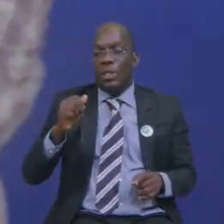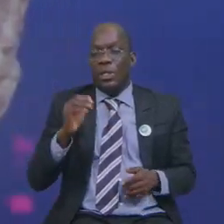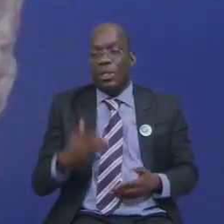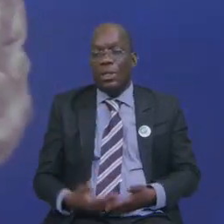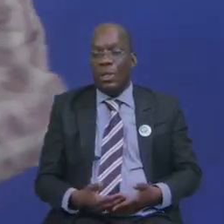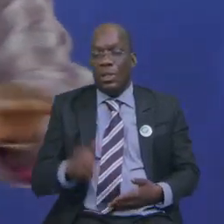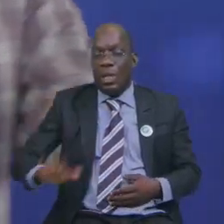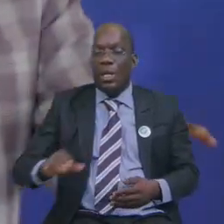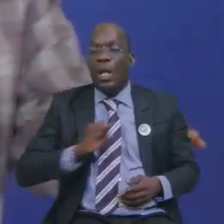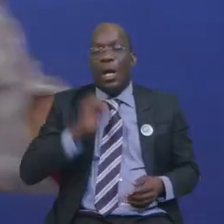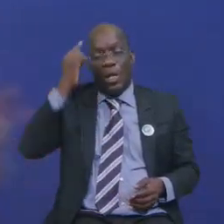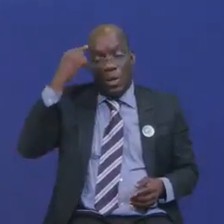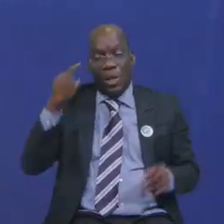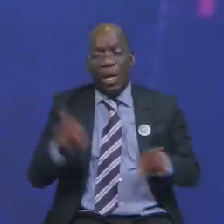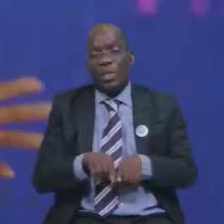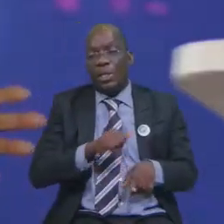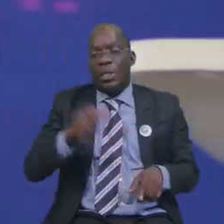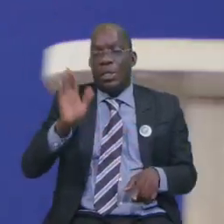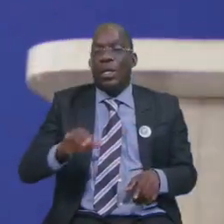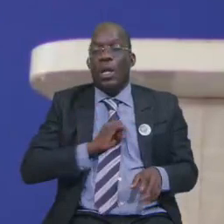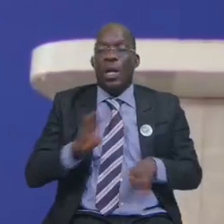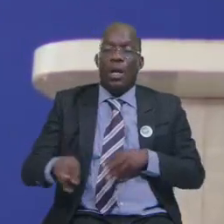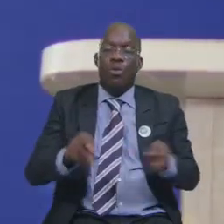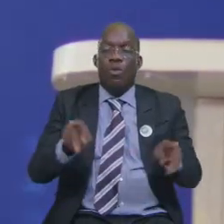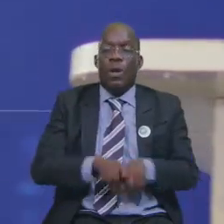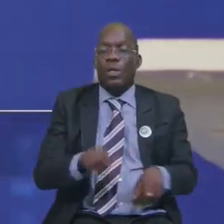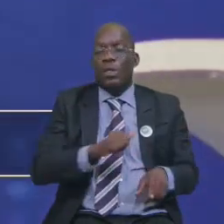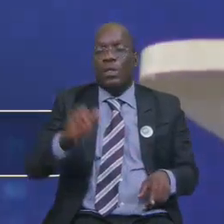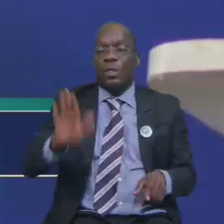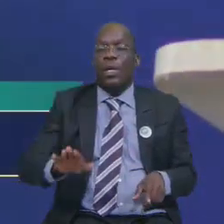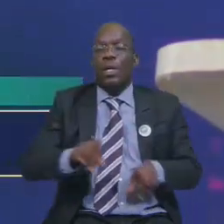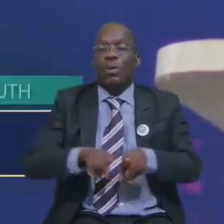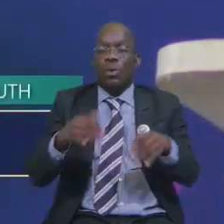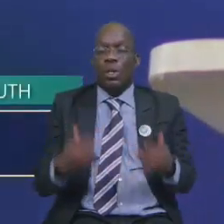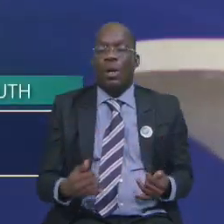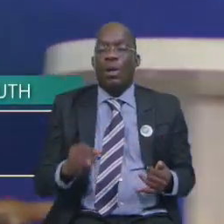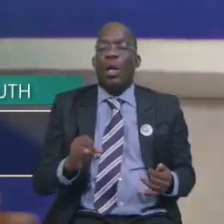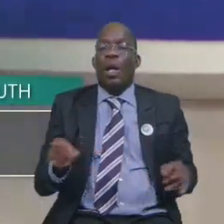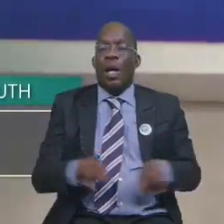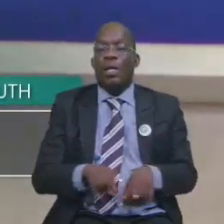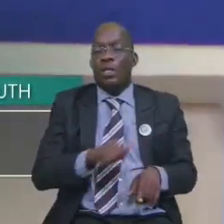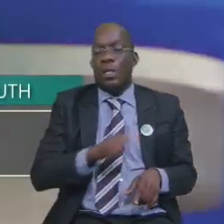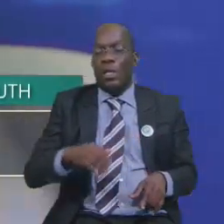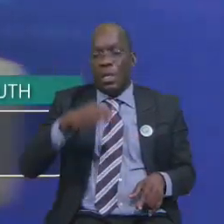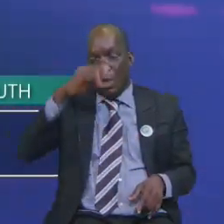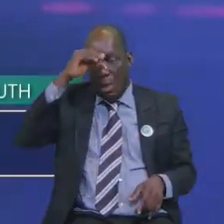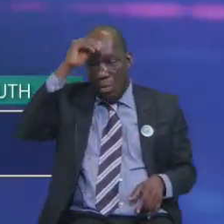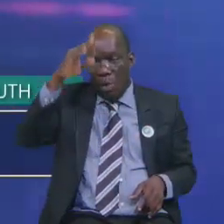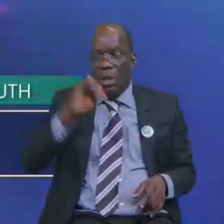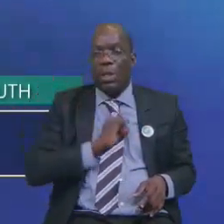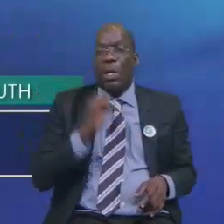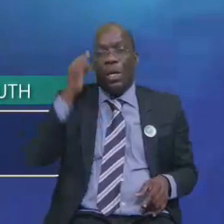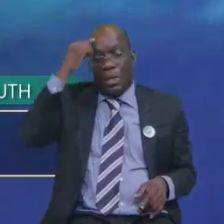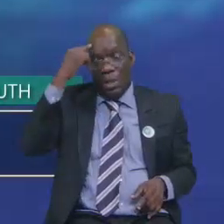as a child. I moved as a child. But now that I become a man, I think of other things.